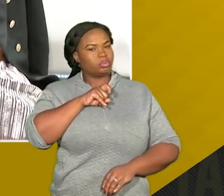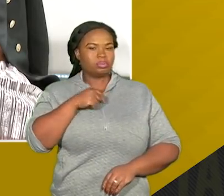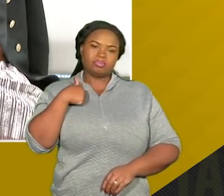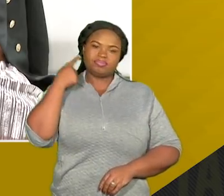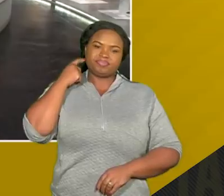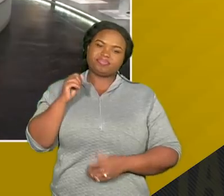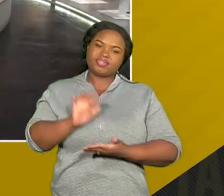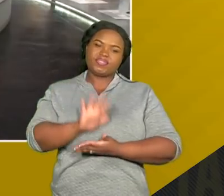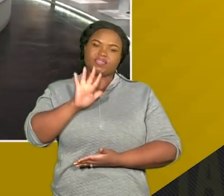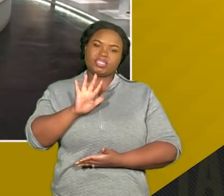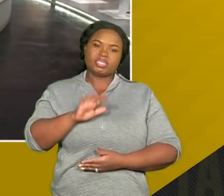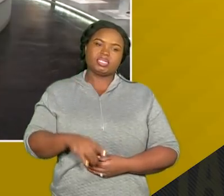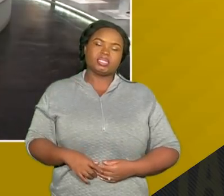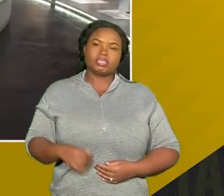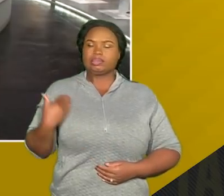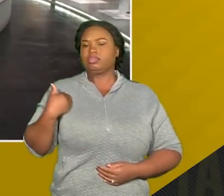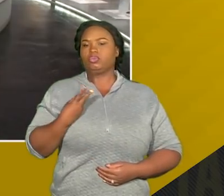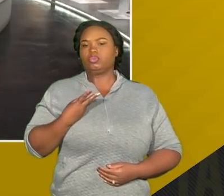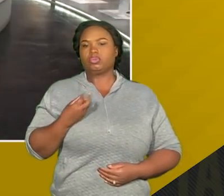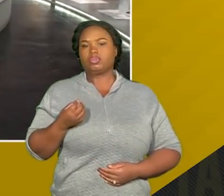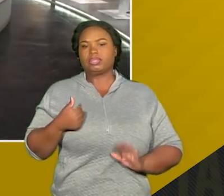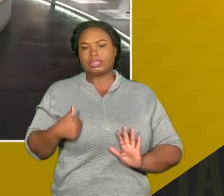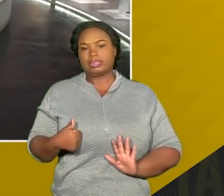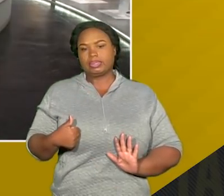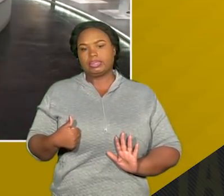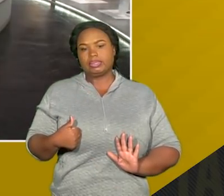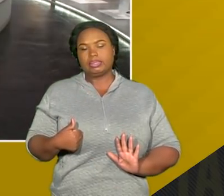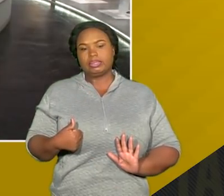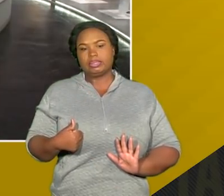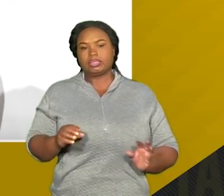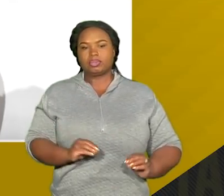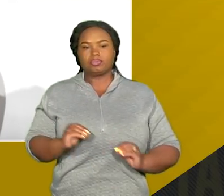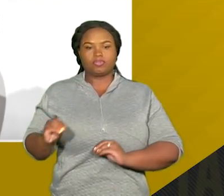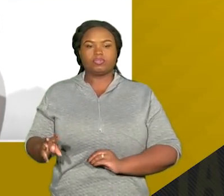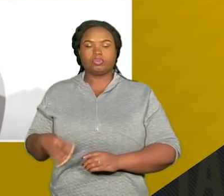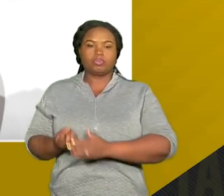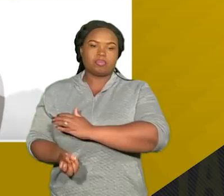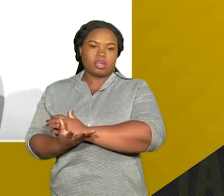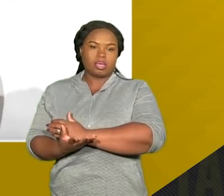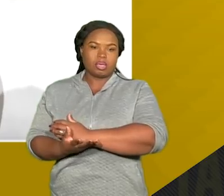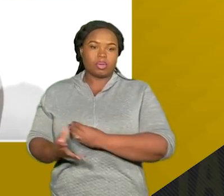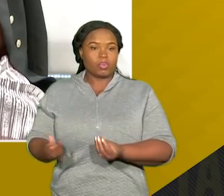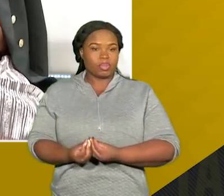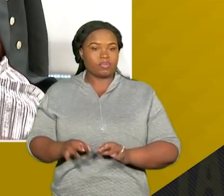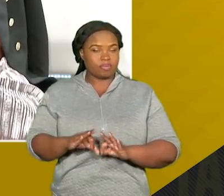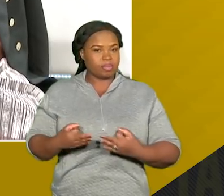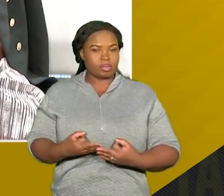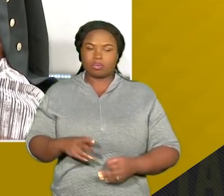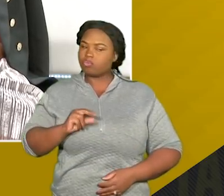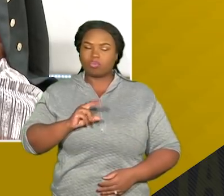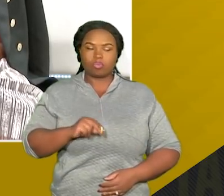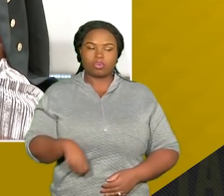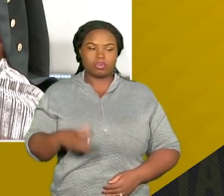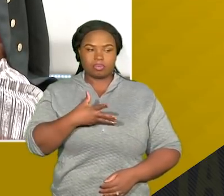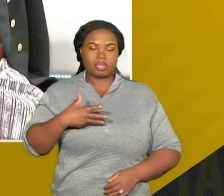15 years old because that was in 2006. Mm. When I moved to Middelburg. La muva le bo mama ka moka? No, my